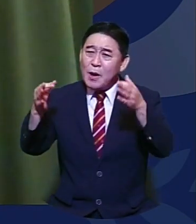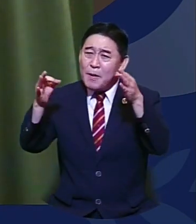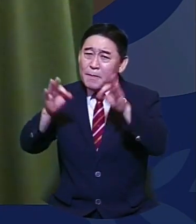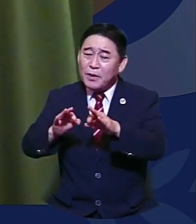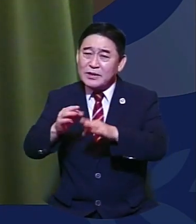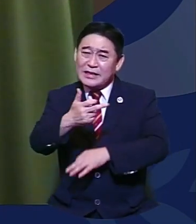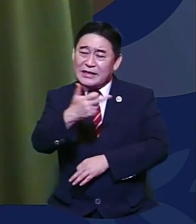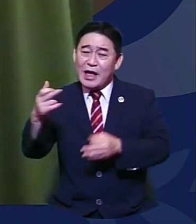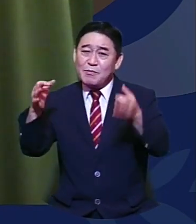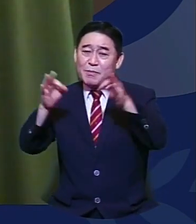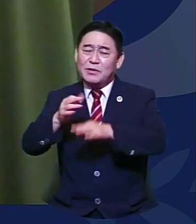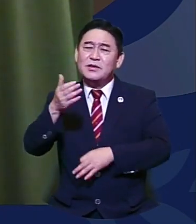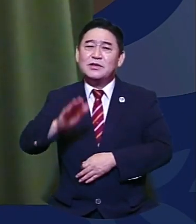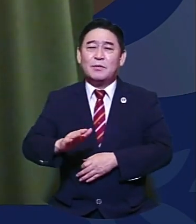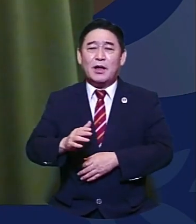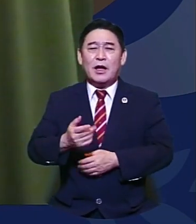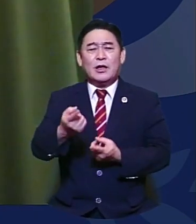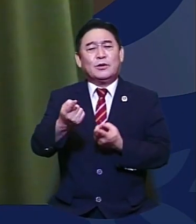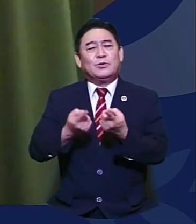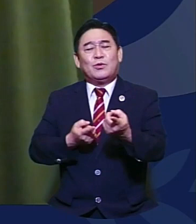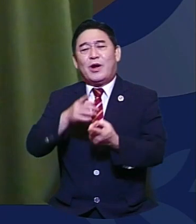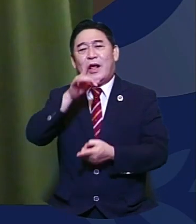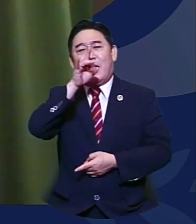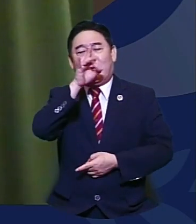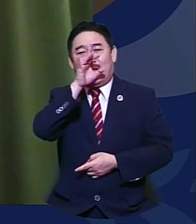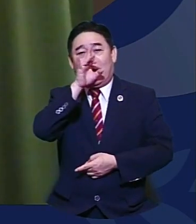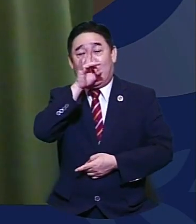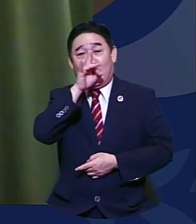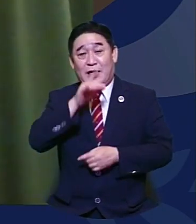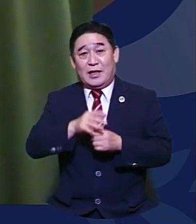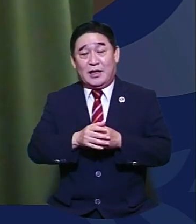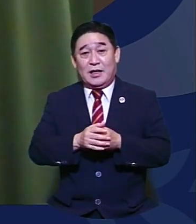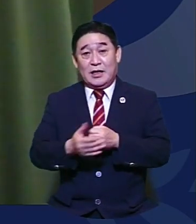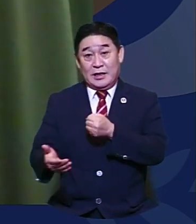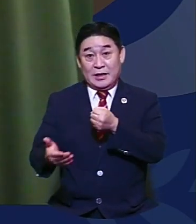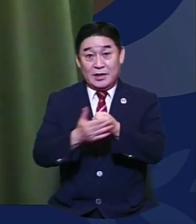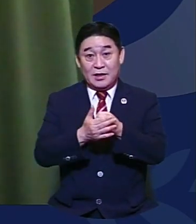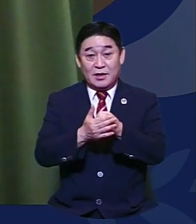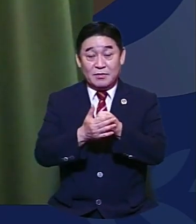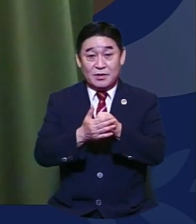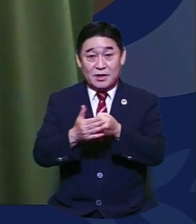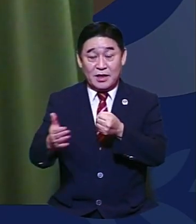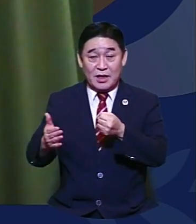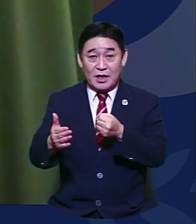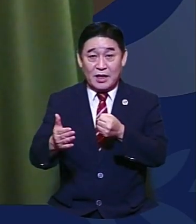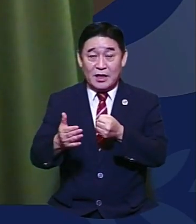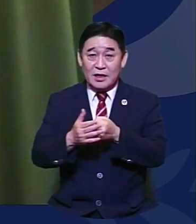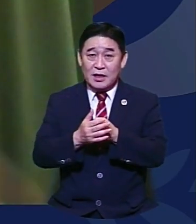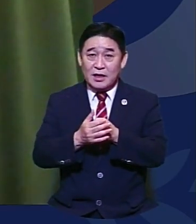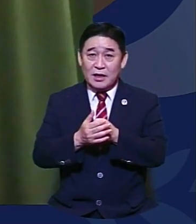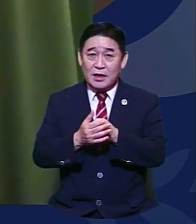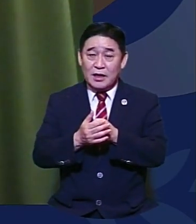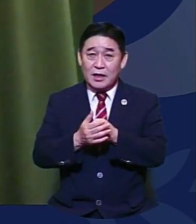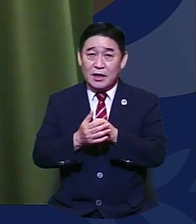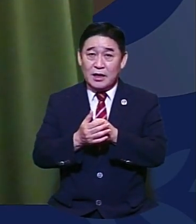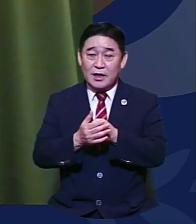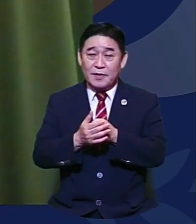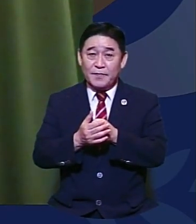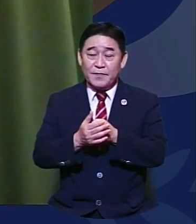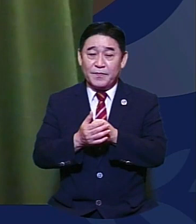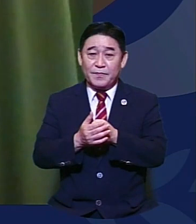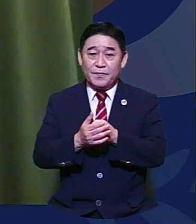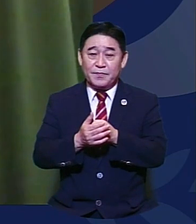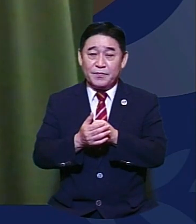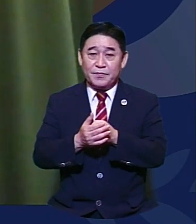not in place, or that they are held within one line ministry, and other line ministries aren't able